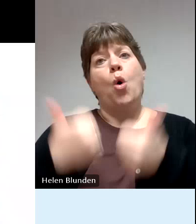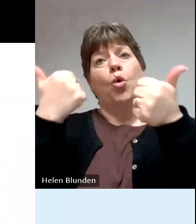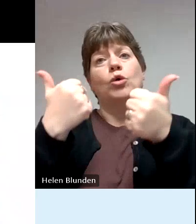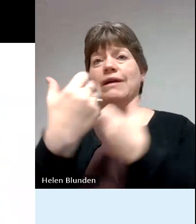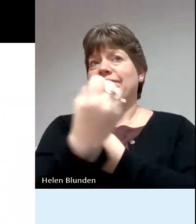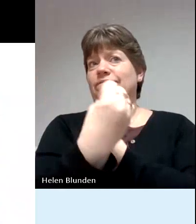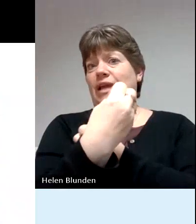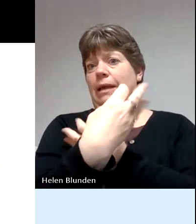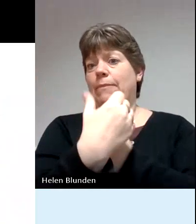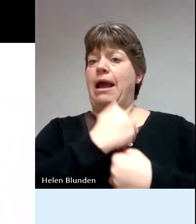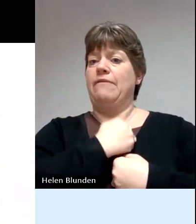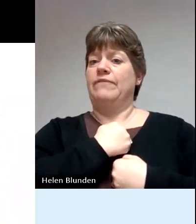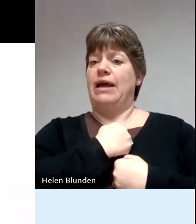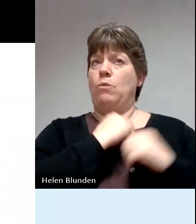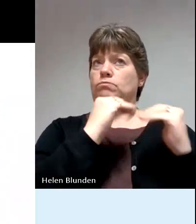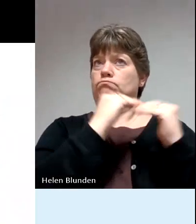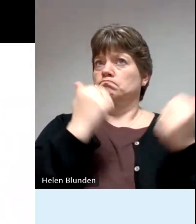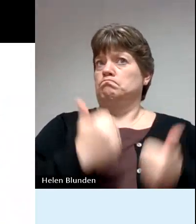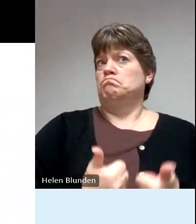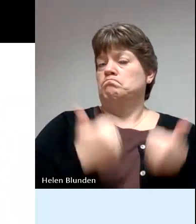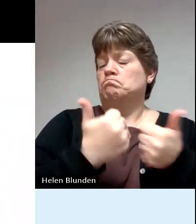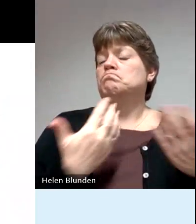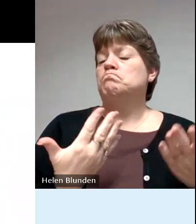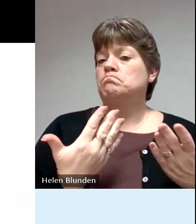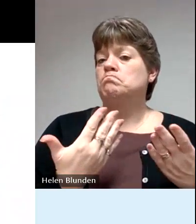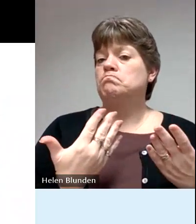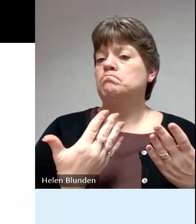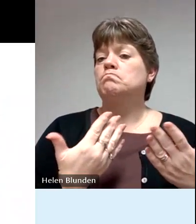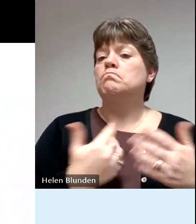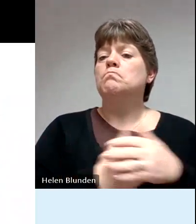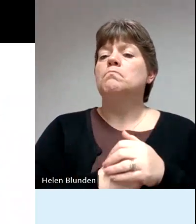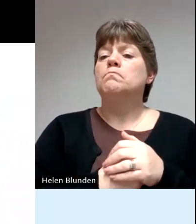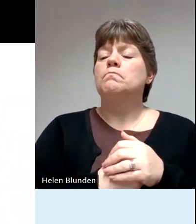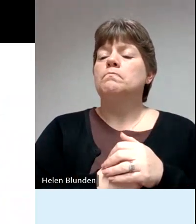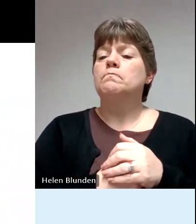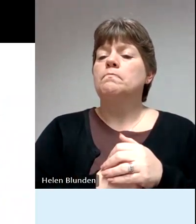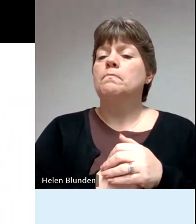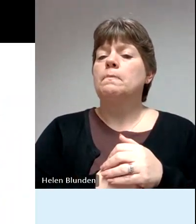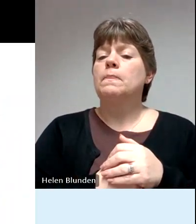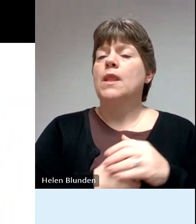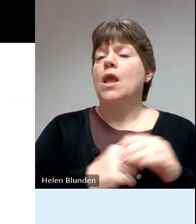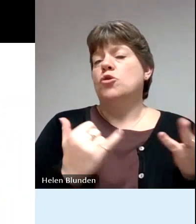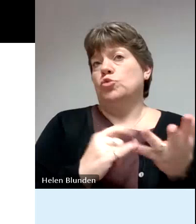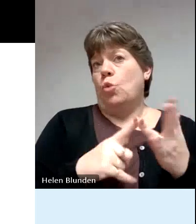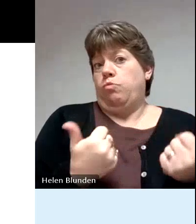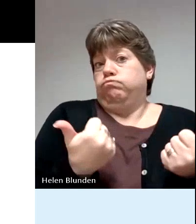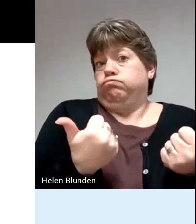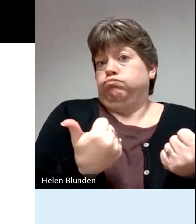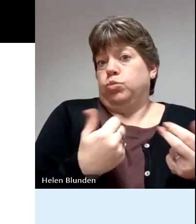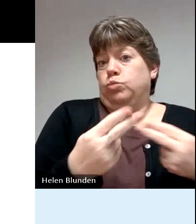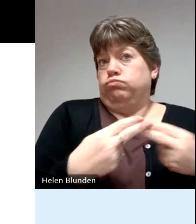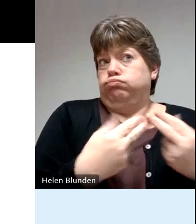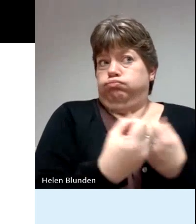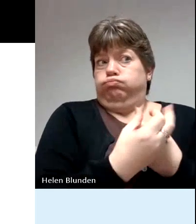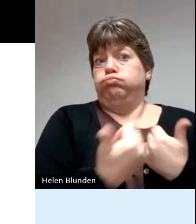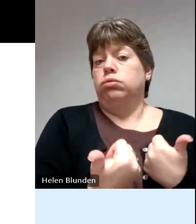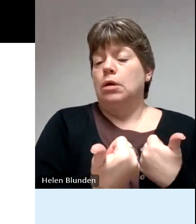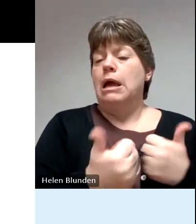feedback in terms of its level of maturity and its systems and processes that we've got in place. And I think more than